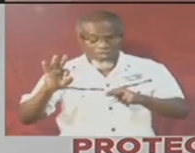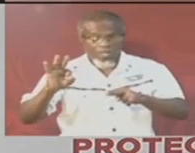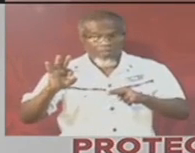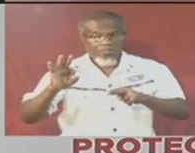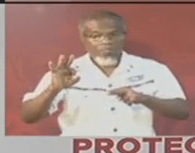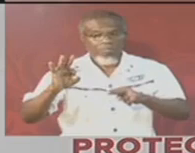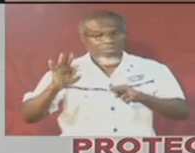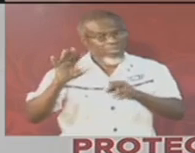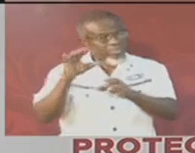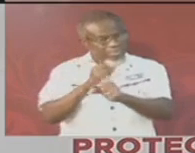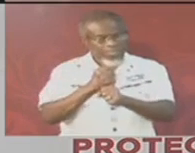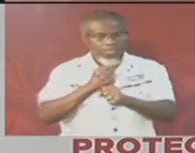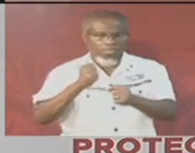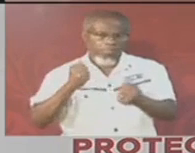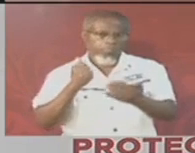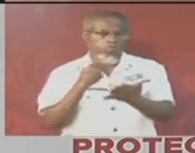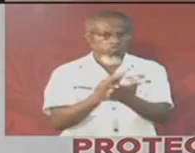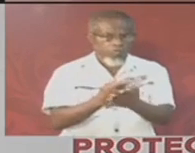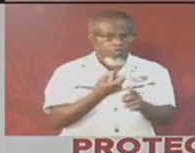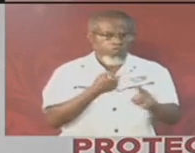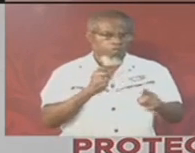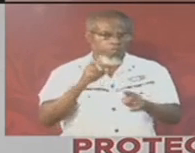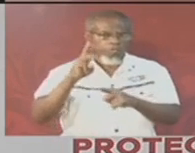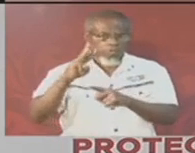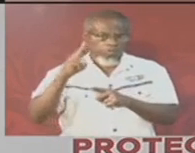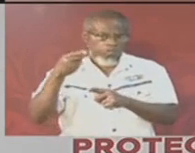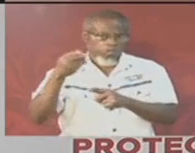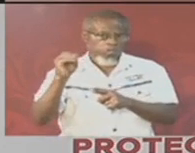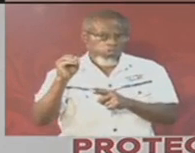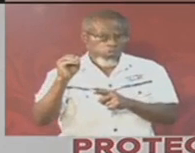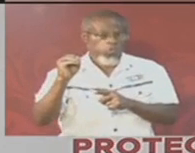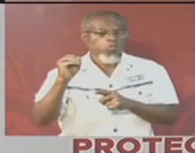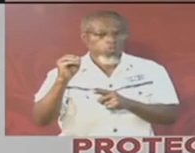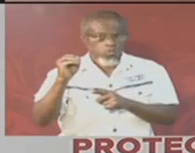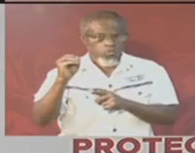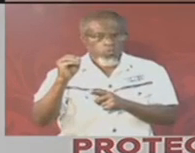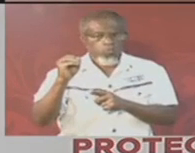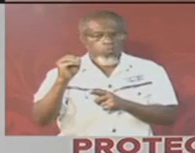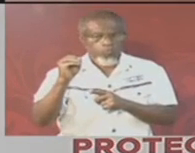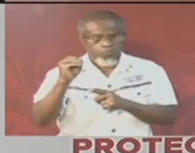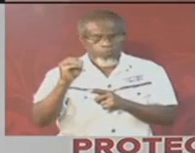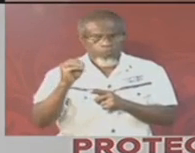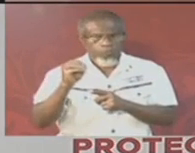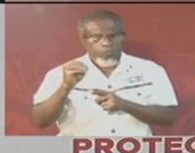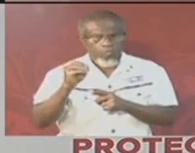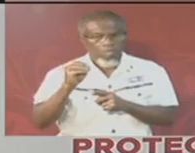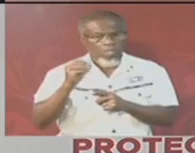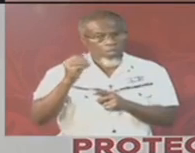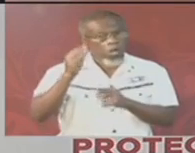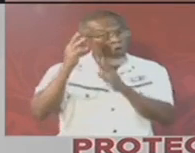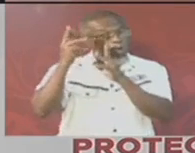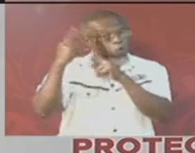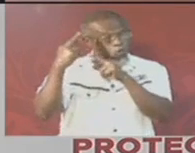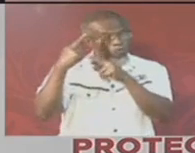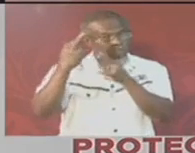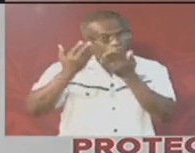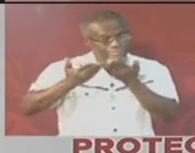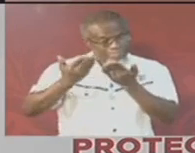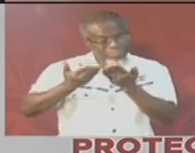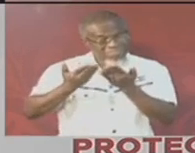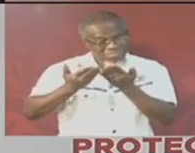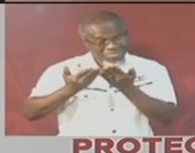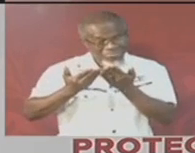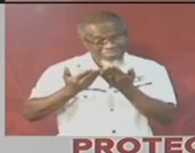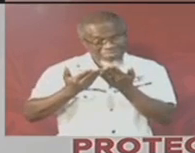or EUA from WHO, which is expected, hopefully, and we